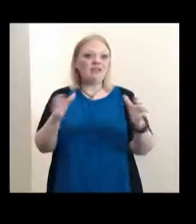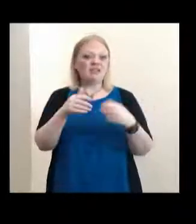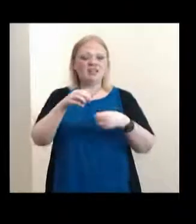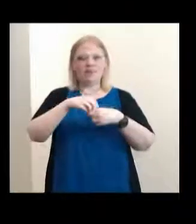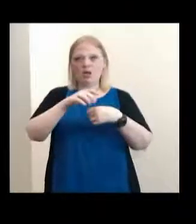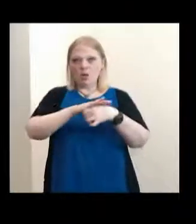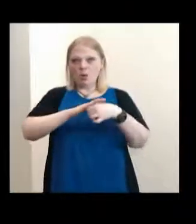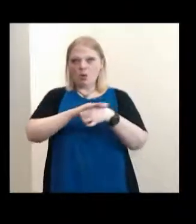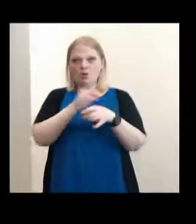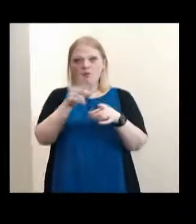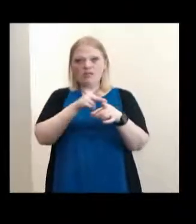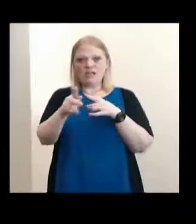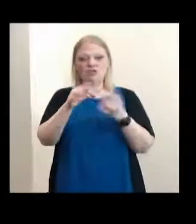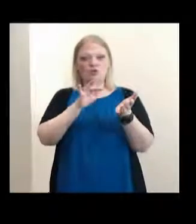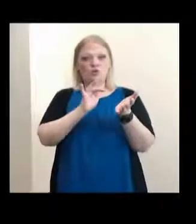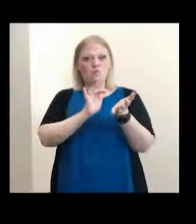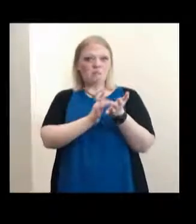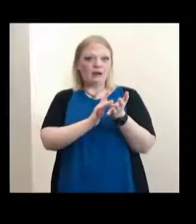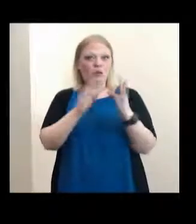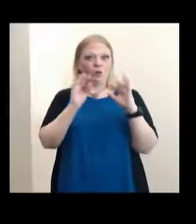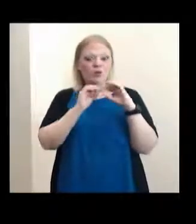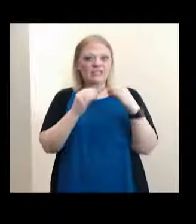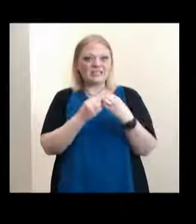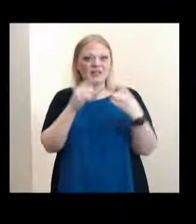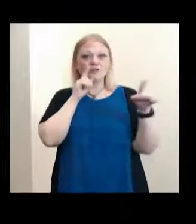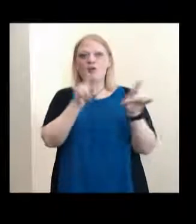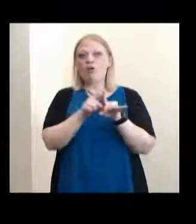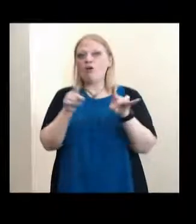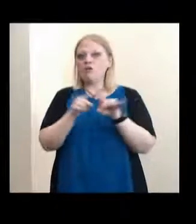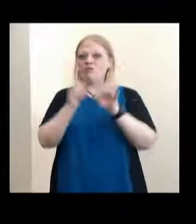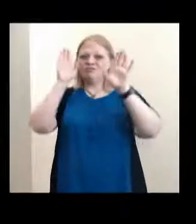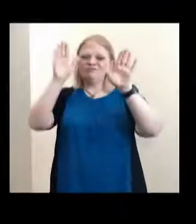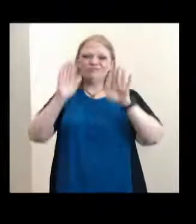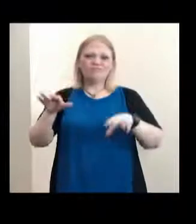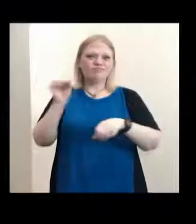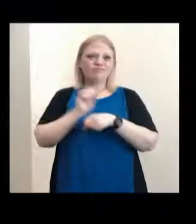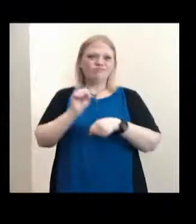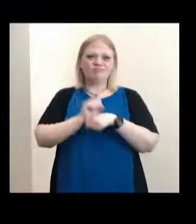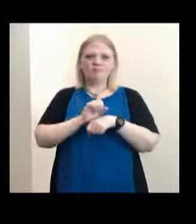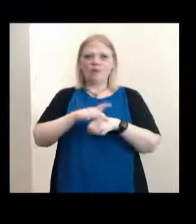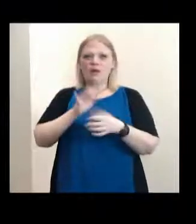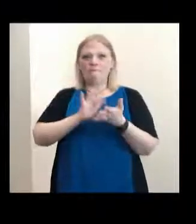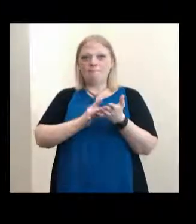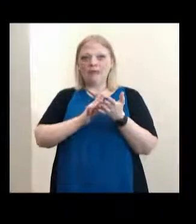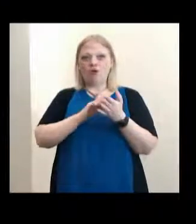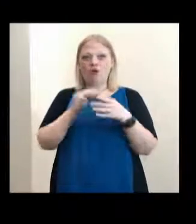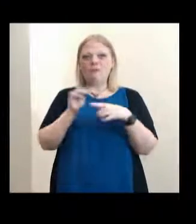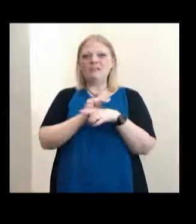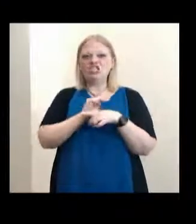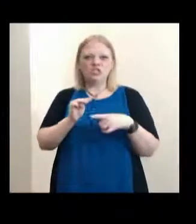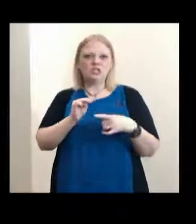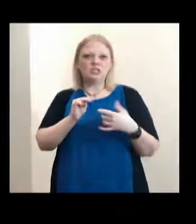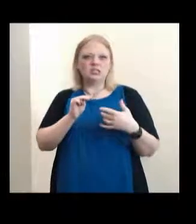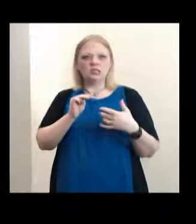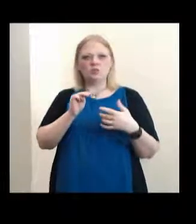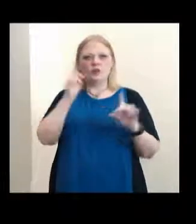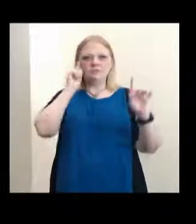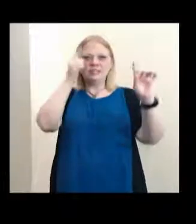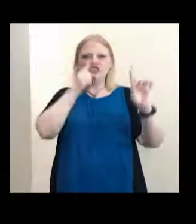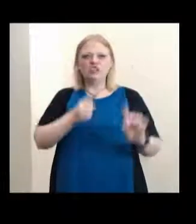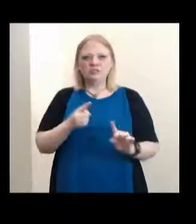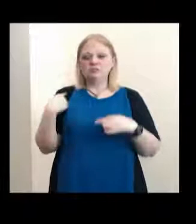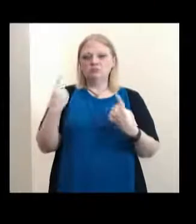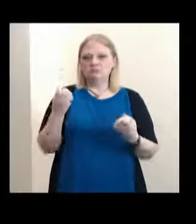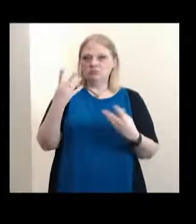local professional medical organizations, and she's also done some great work on medical missions over the past few years. So